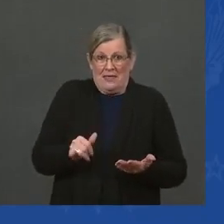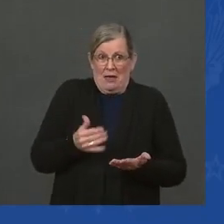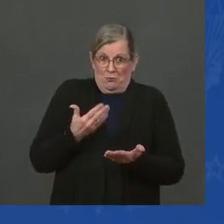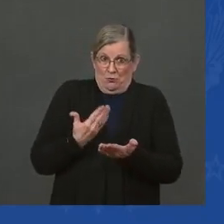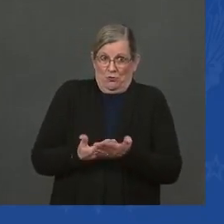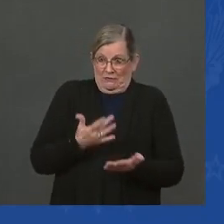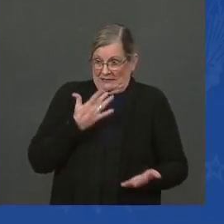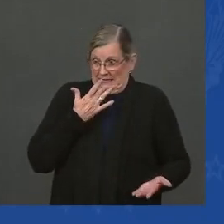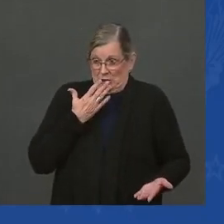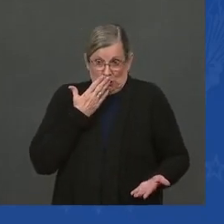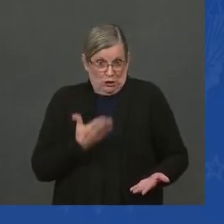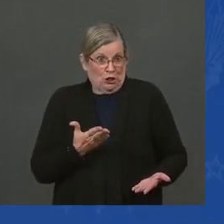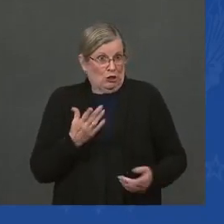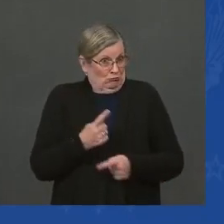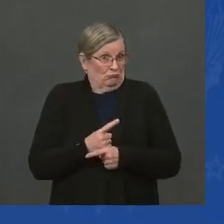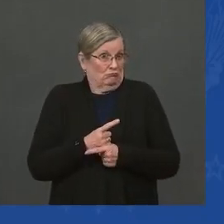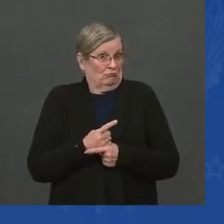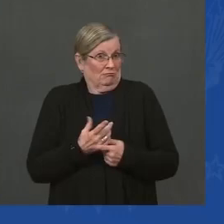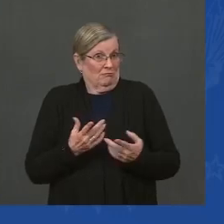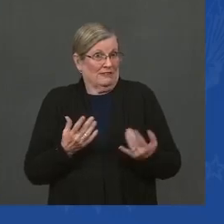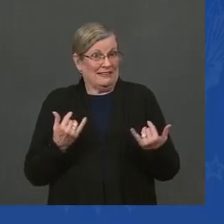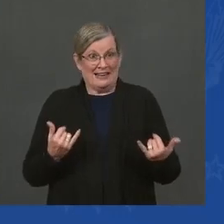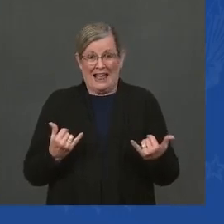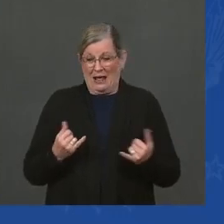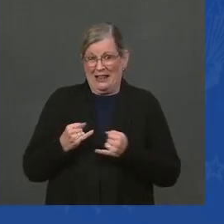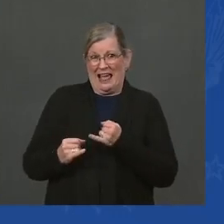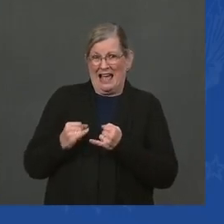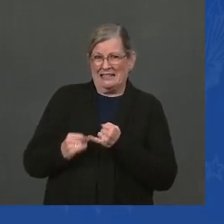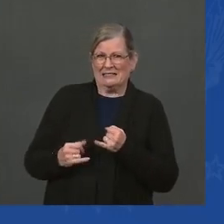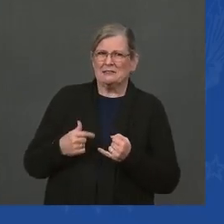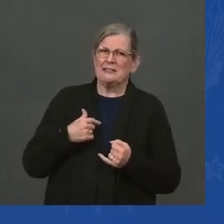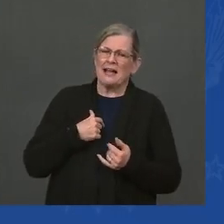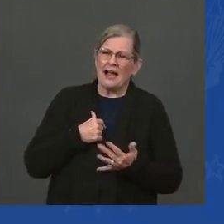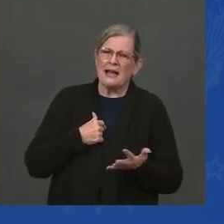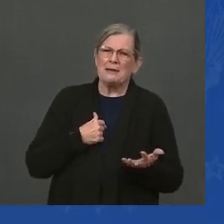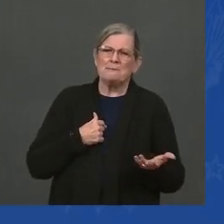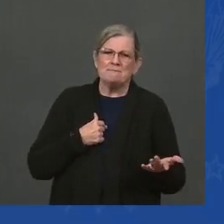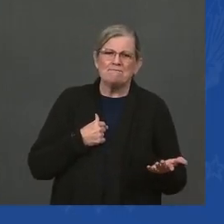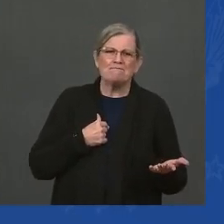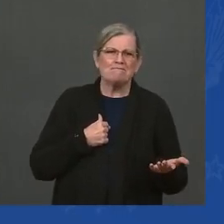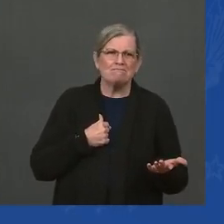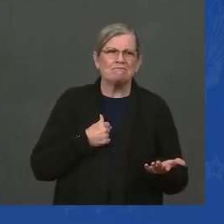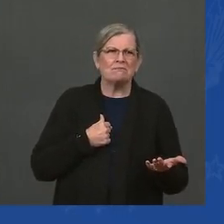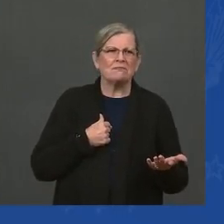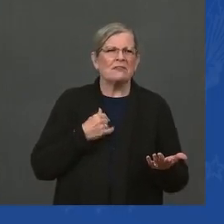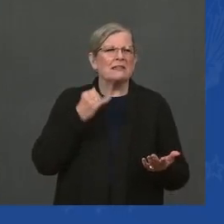And lastly, you know, if you take a look at what